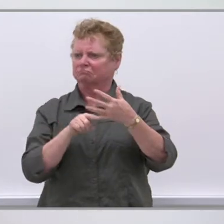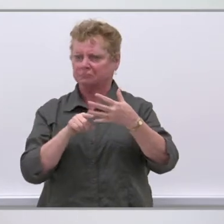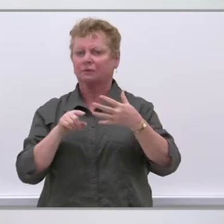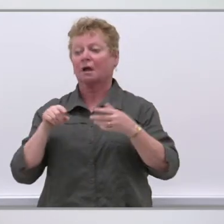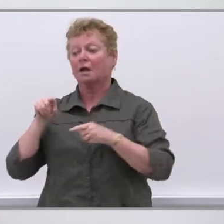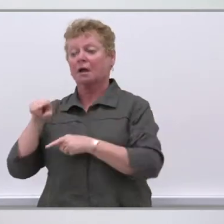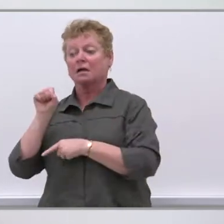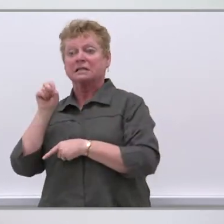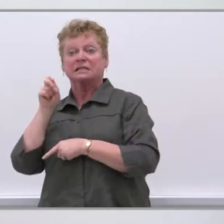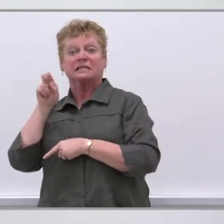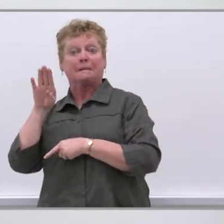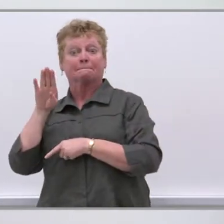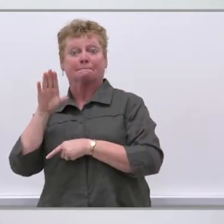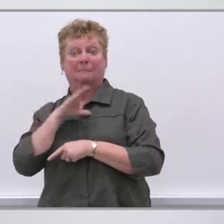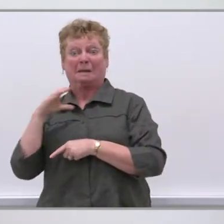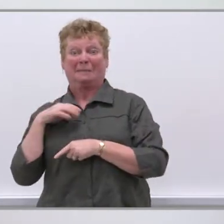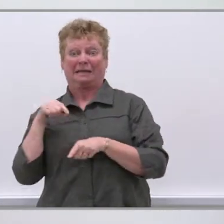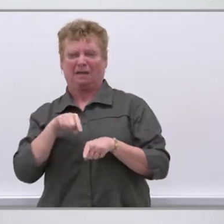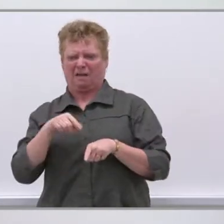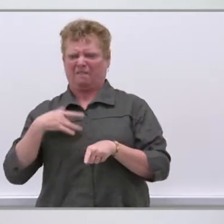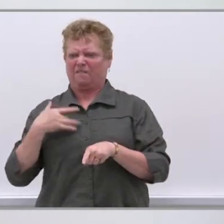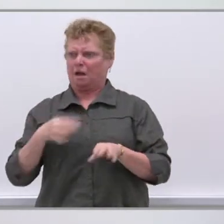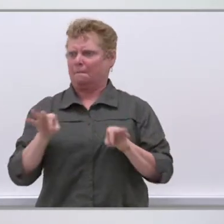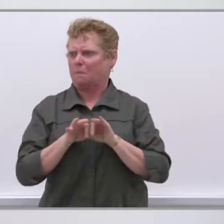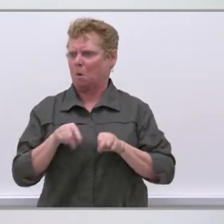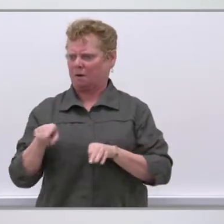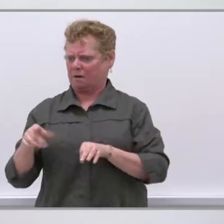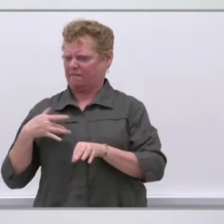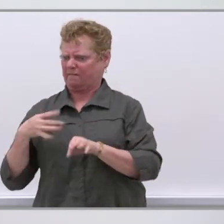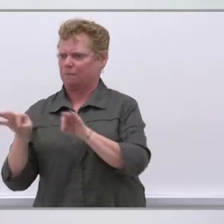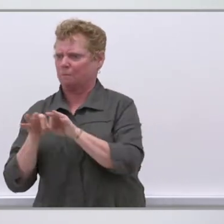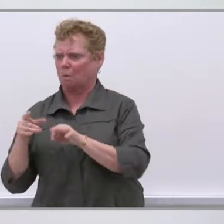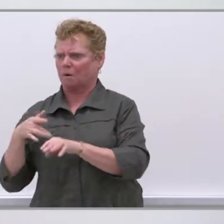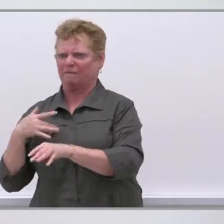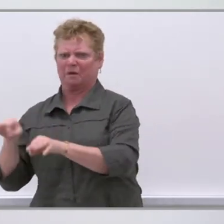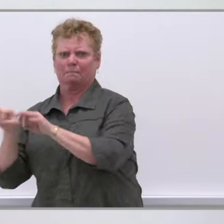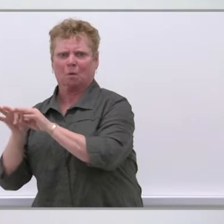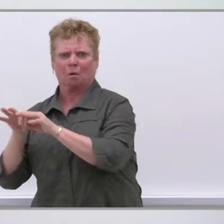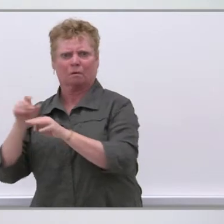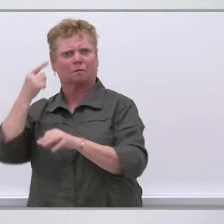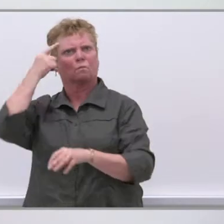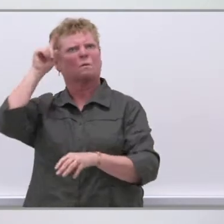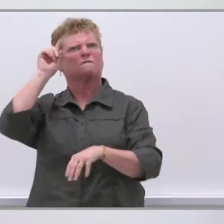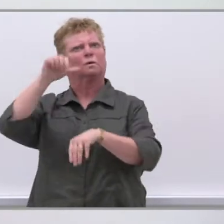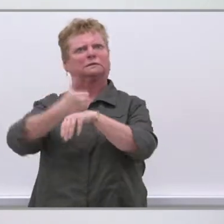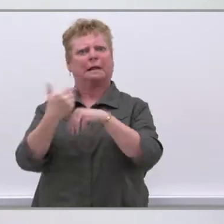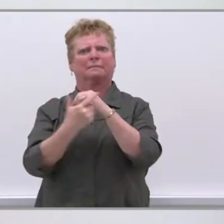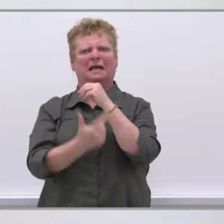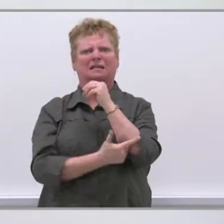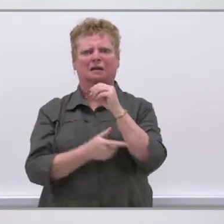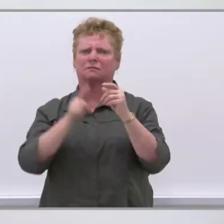subcommittees thought was important about what the purpose of this legislation is.